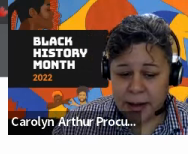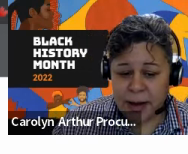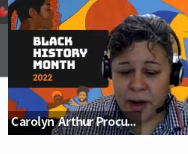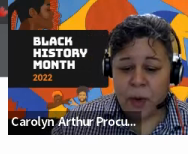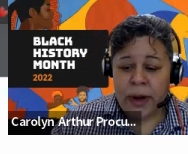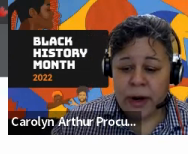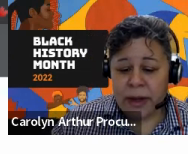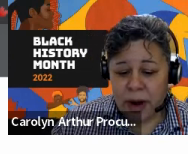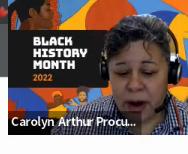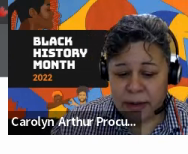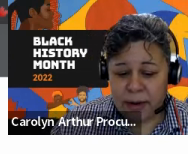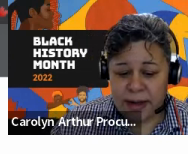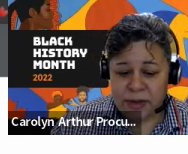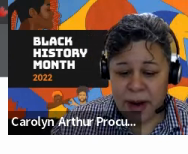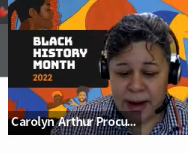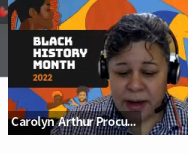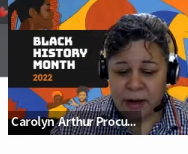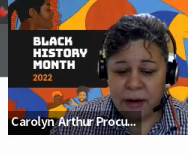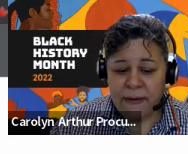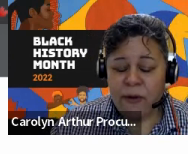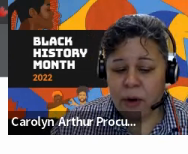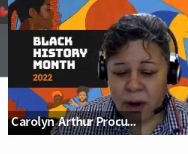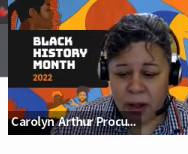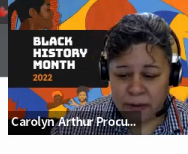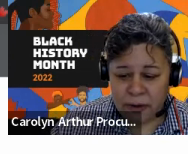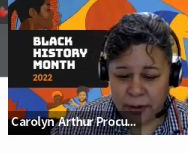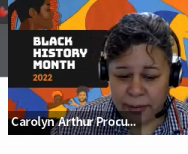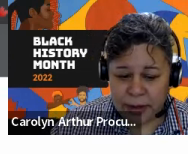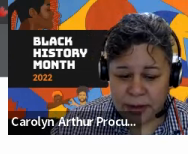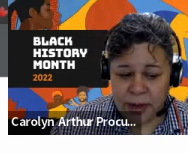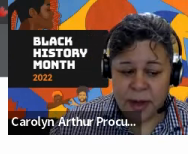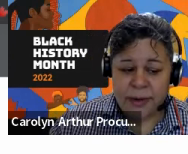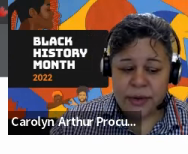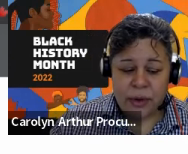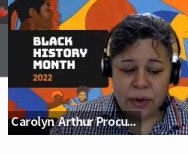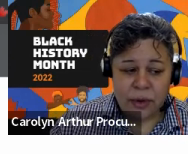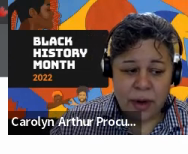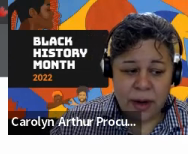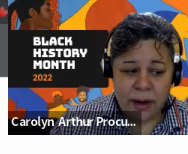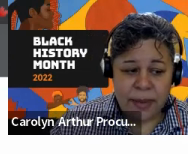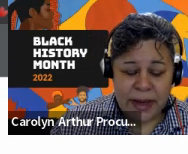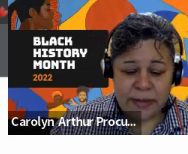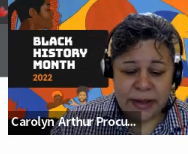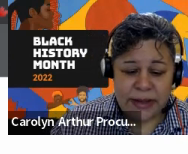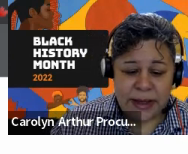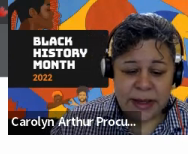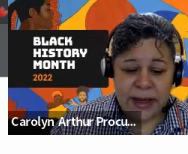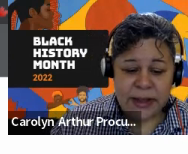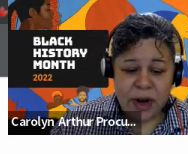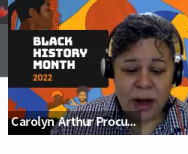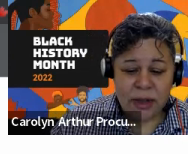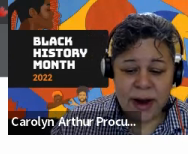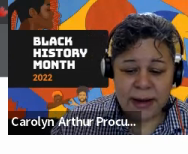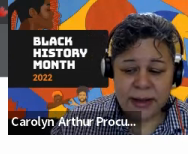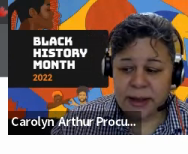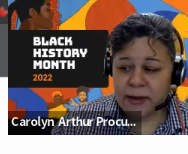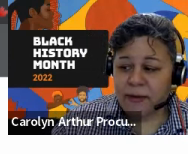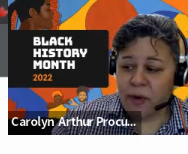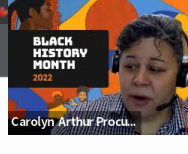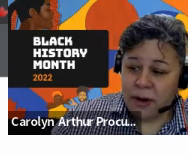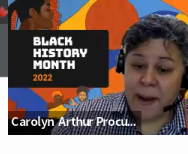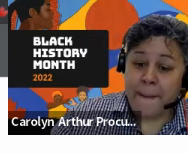Canada. We are the authorized buyer for all of government. So PSPC is